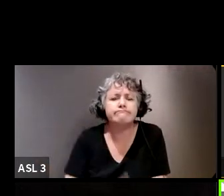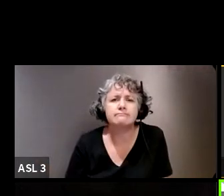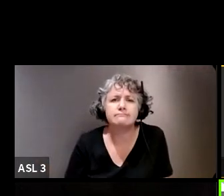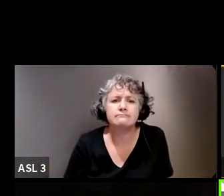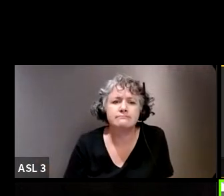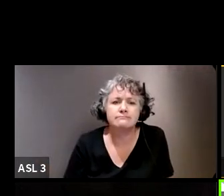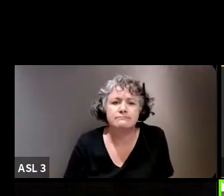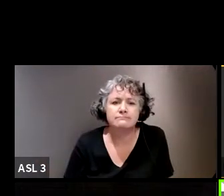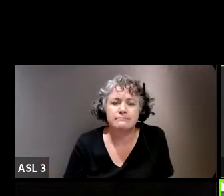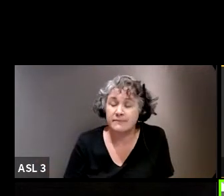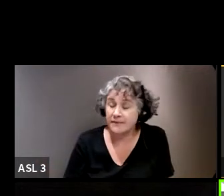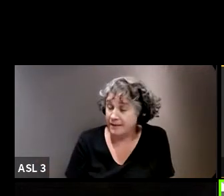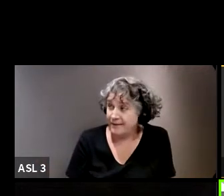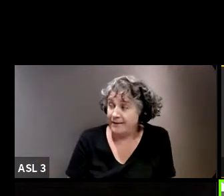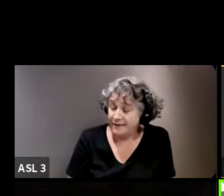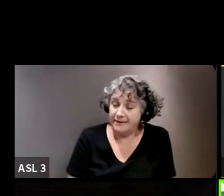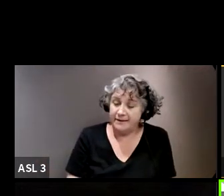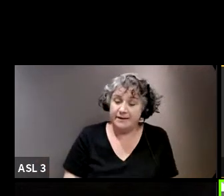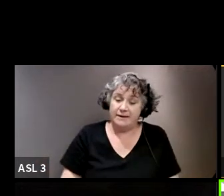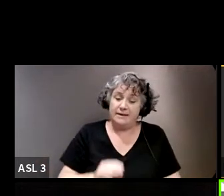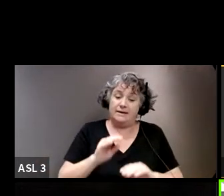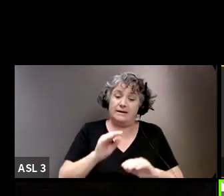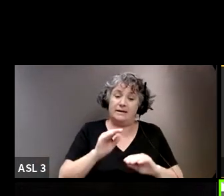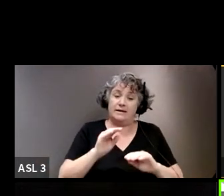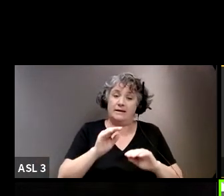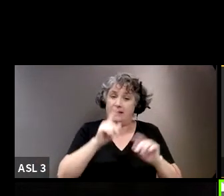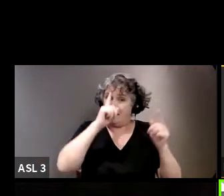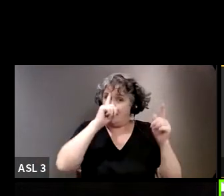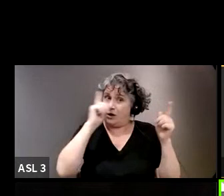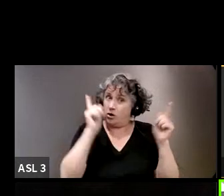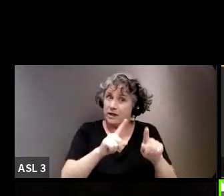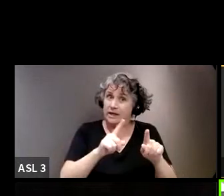decisions to the base budget have a compounding effect